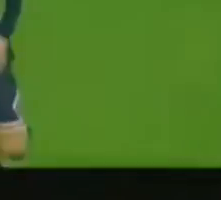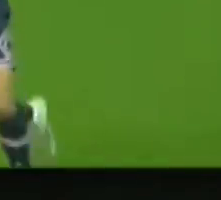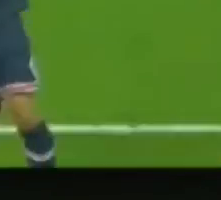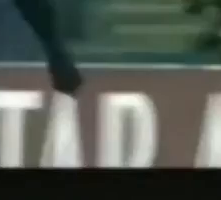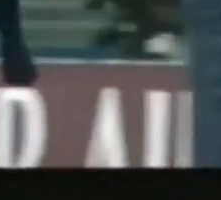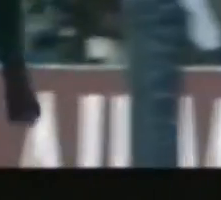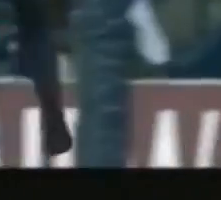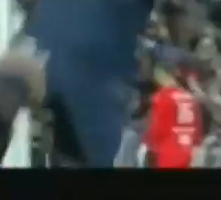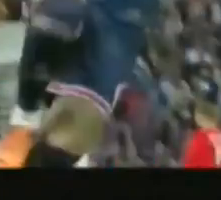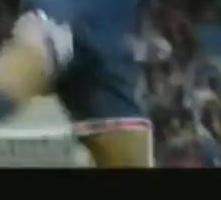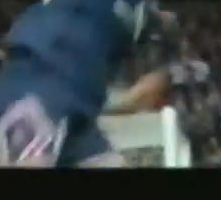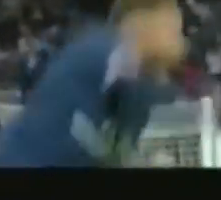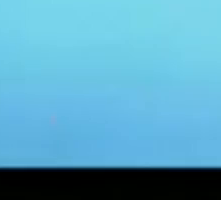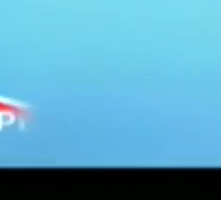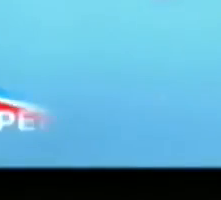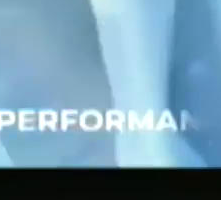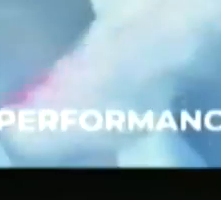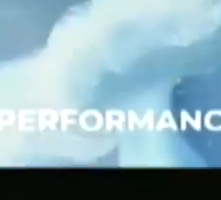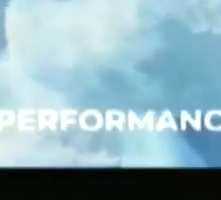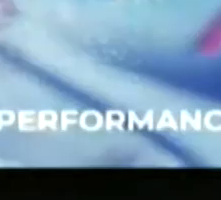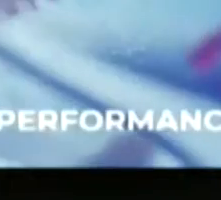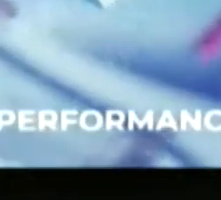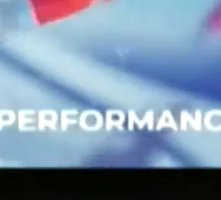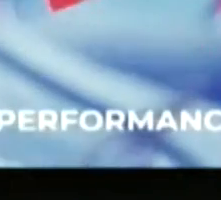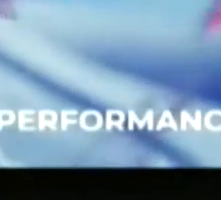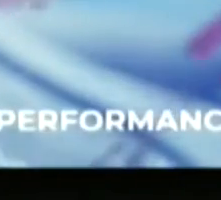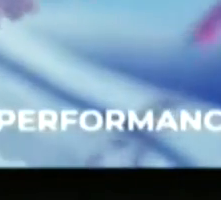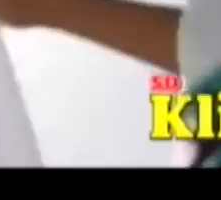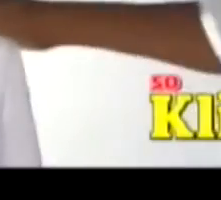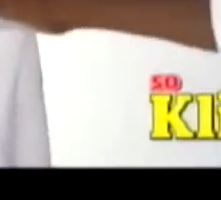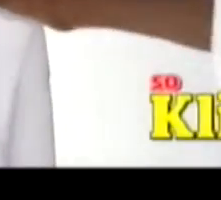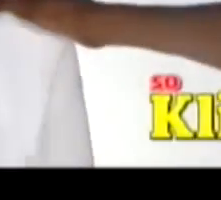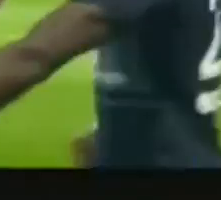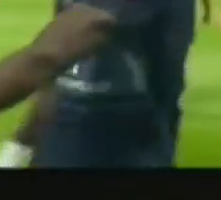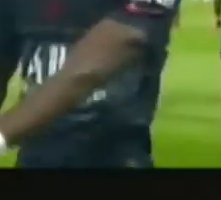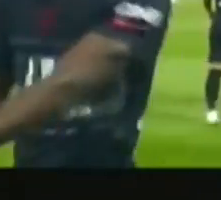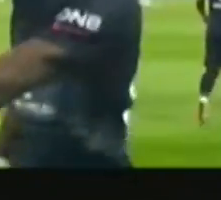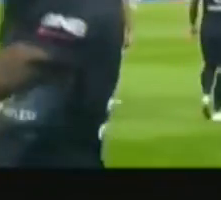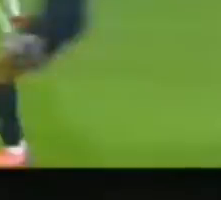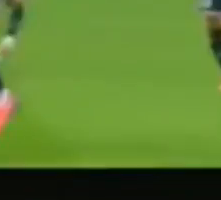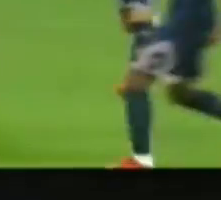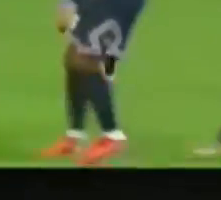concentrated power, concentrated performance, the partnership of concentrated power.